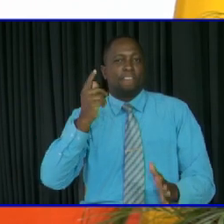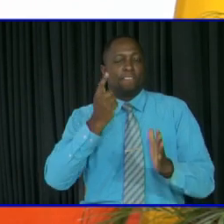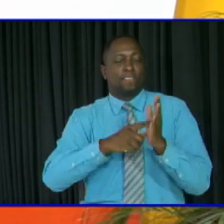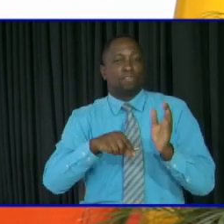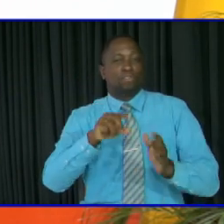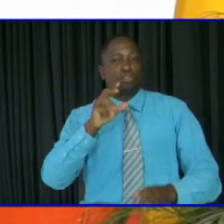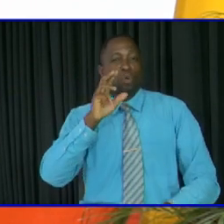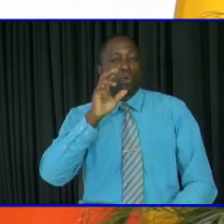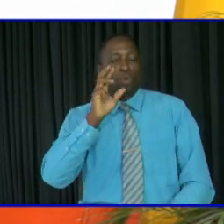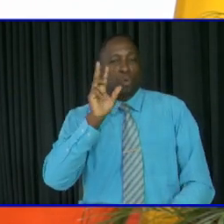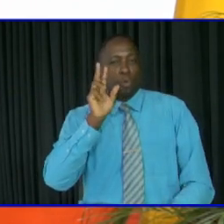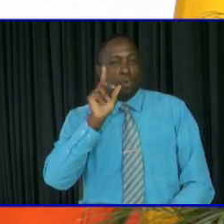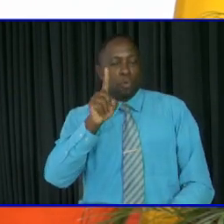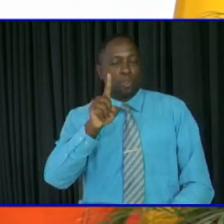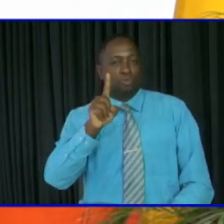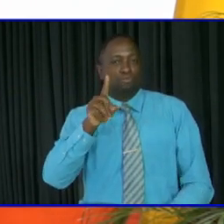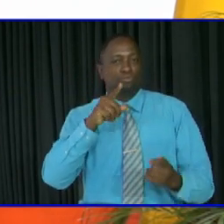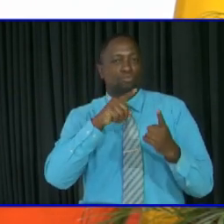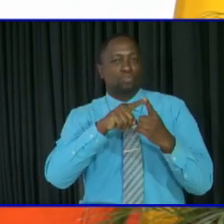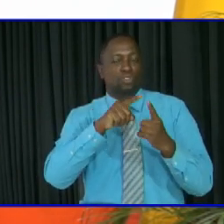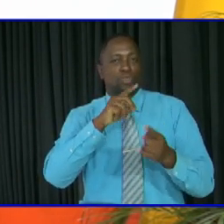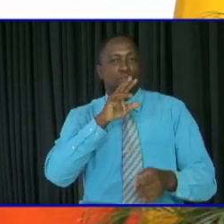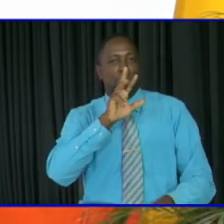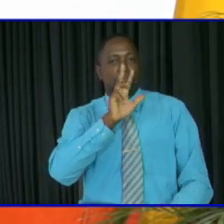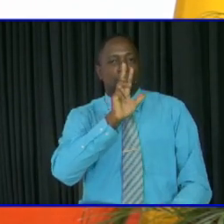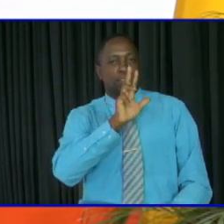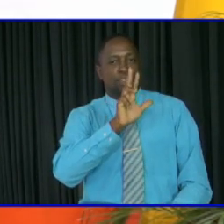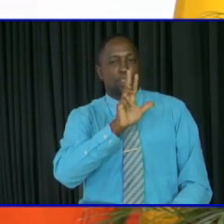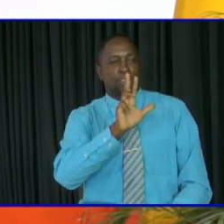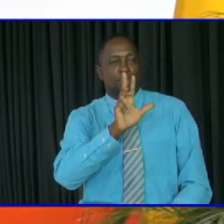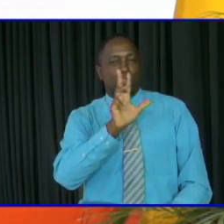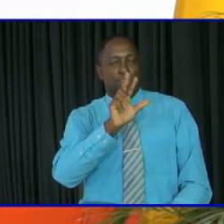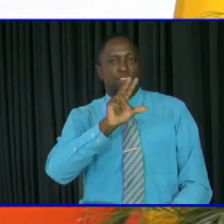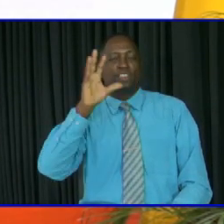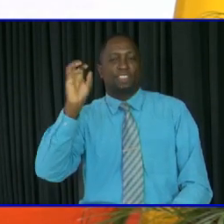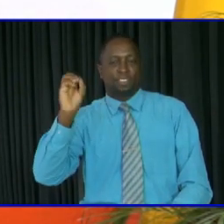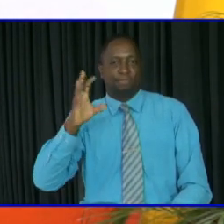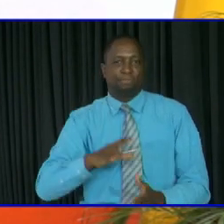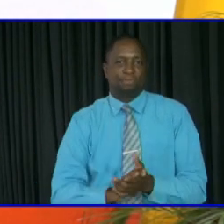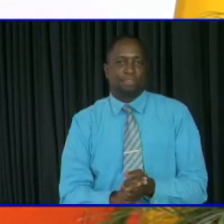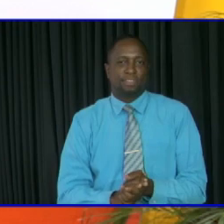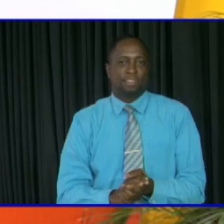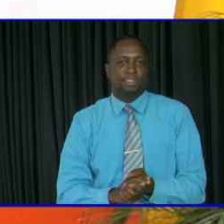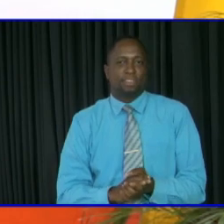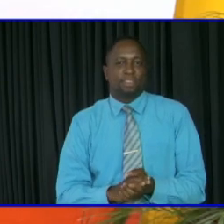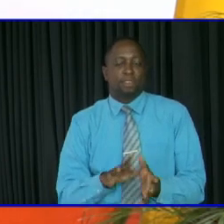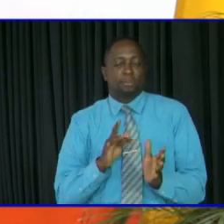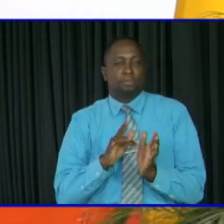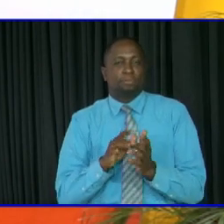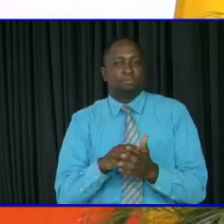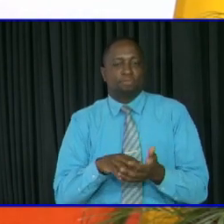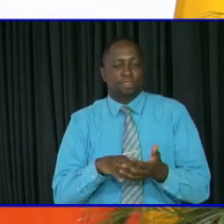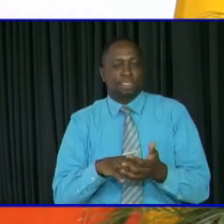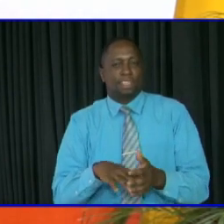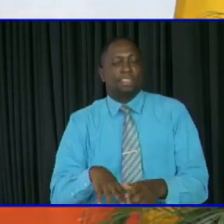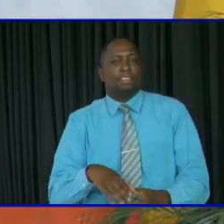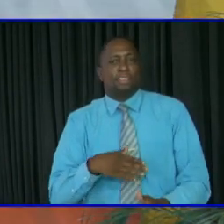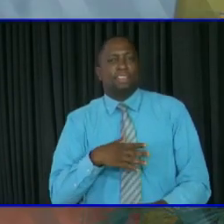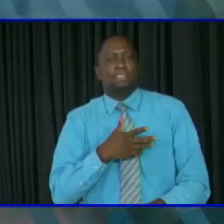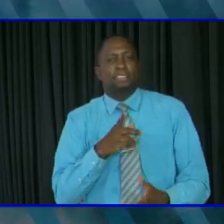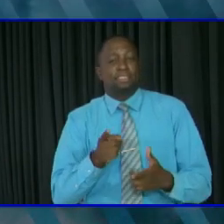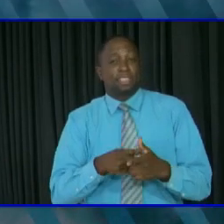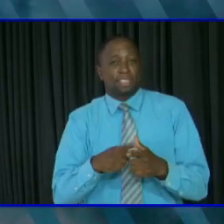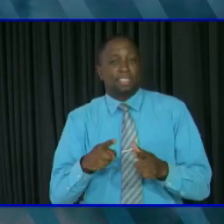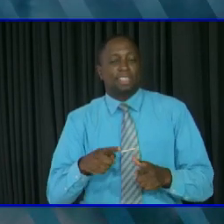to verse 13. The Bible reads, "Then shall the kingdom of heaven